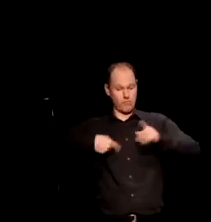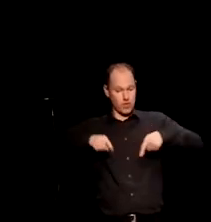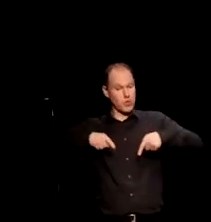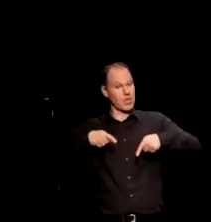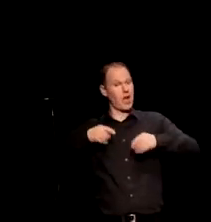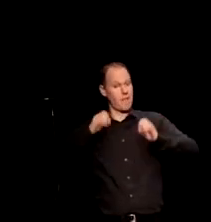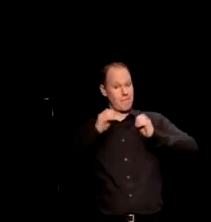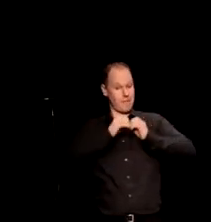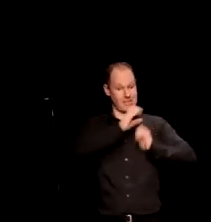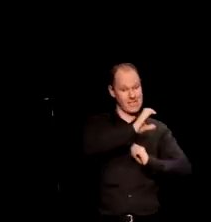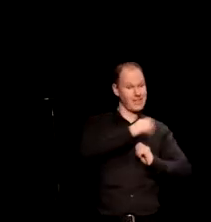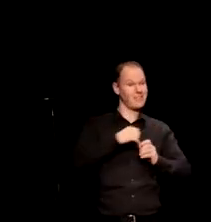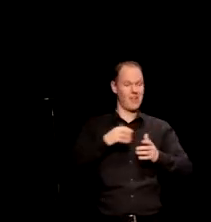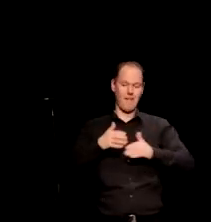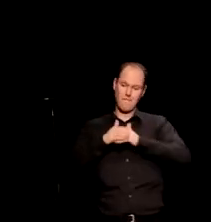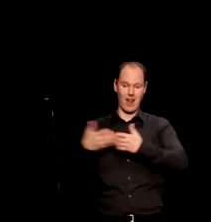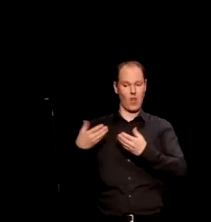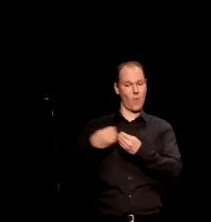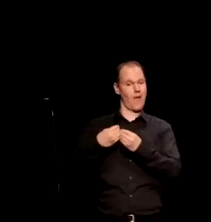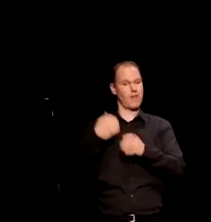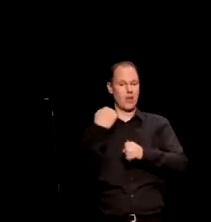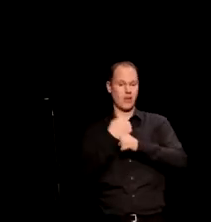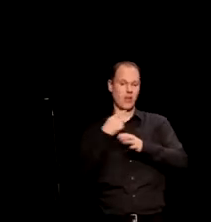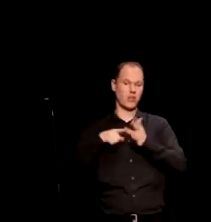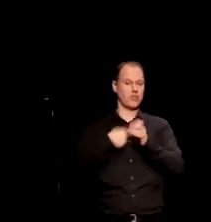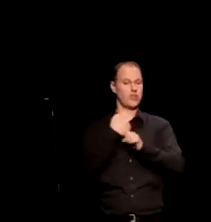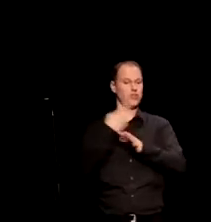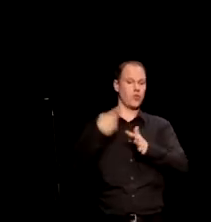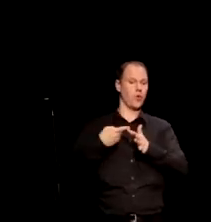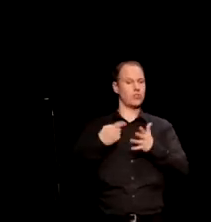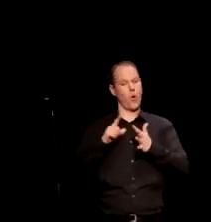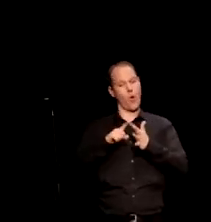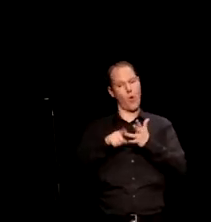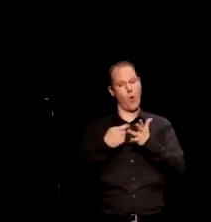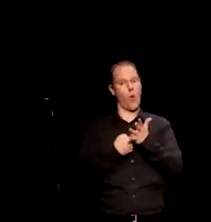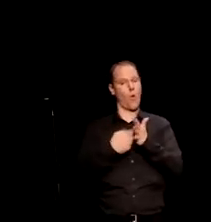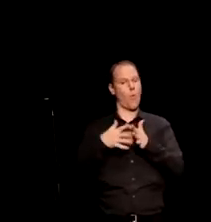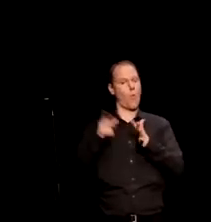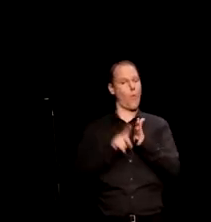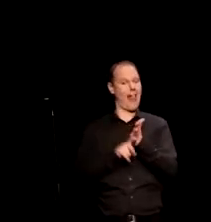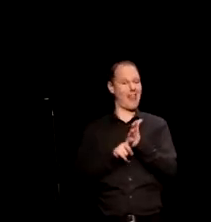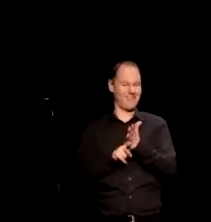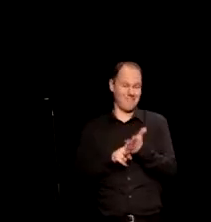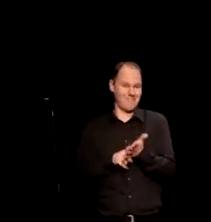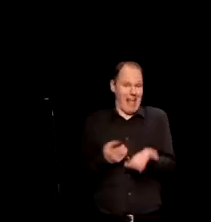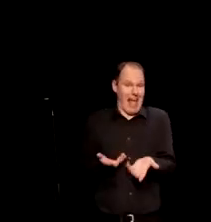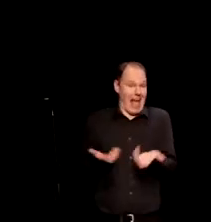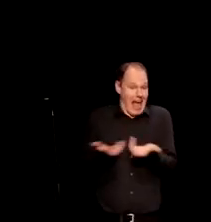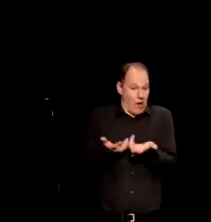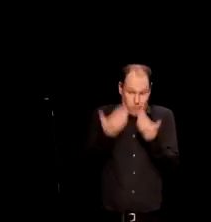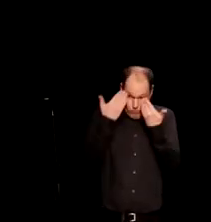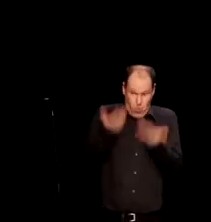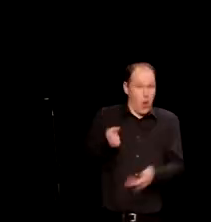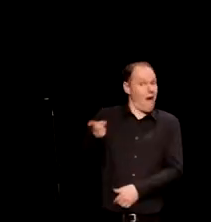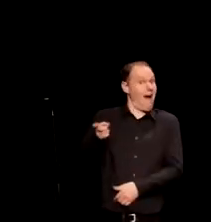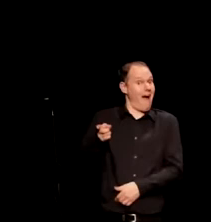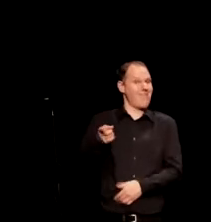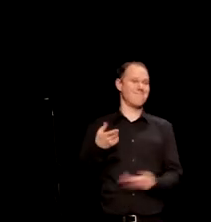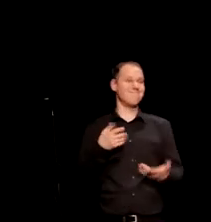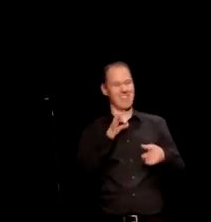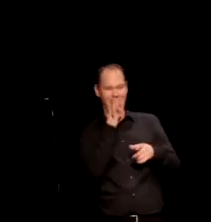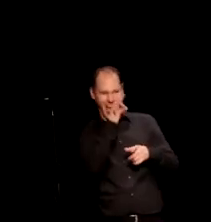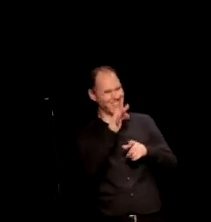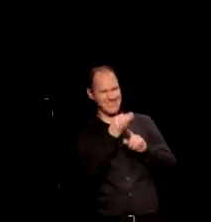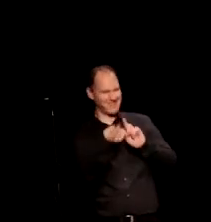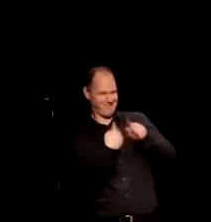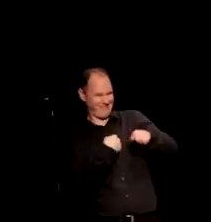Orwell. How do we not know about her? I mean, I'm asking rhetorical questions. But I